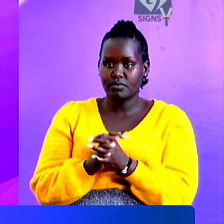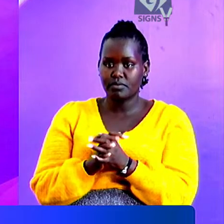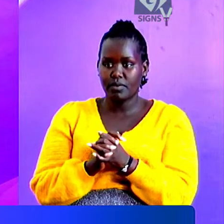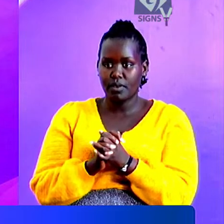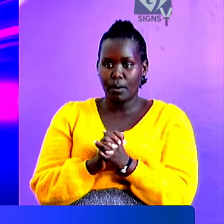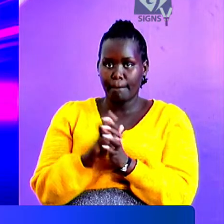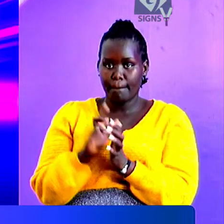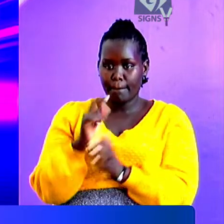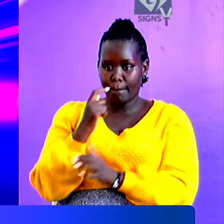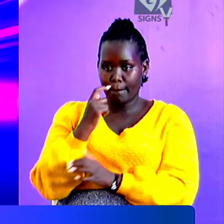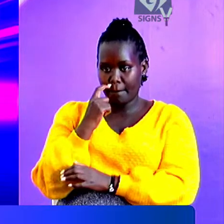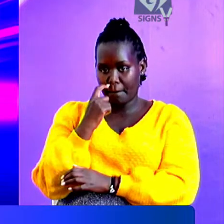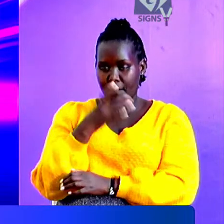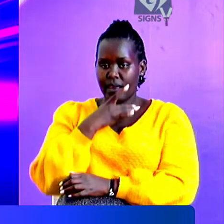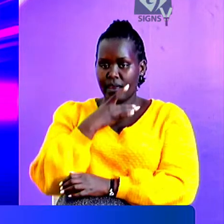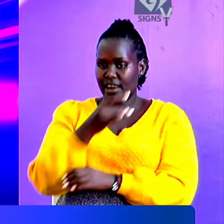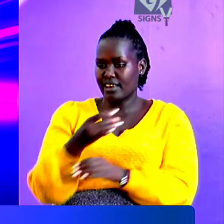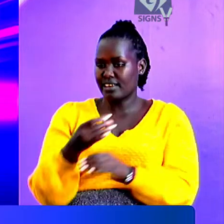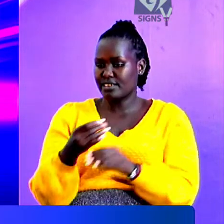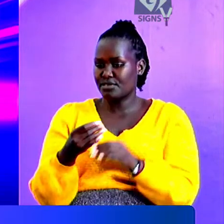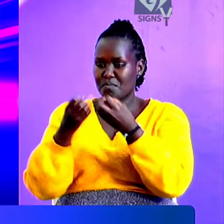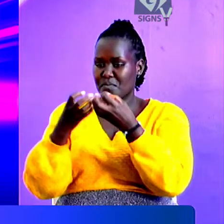number of people.